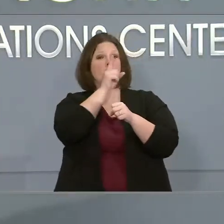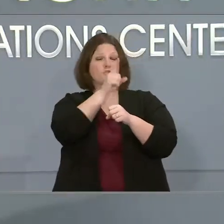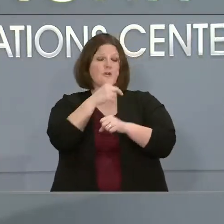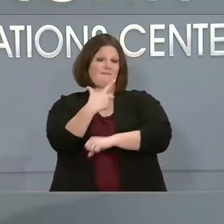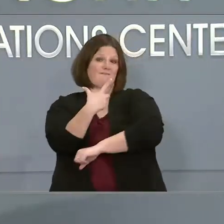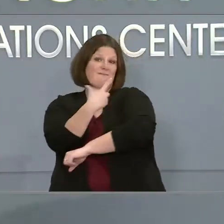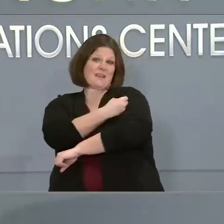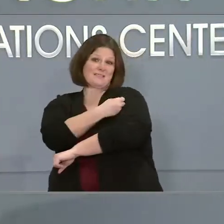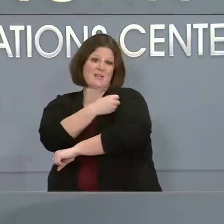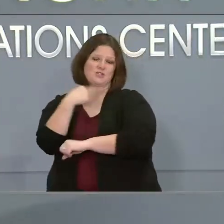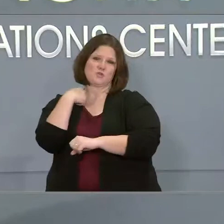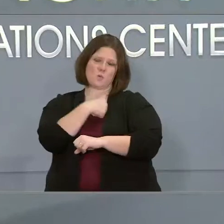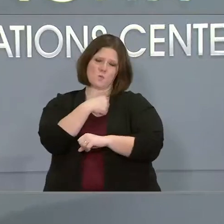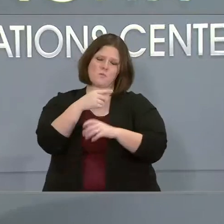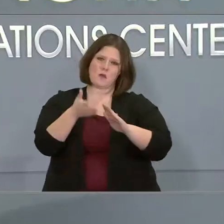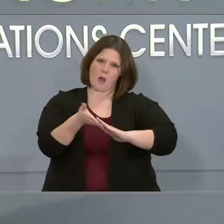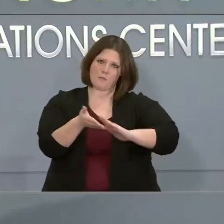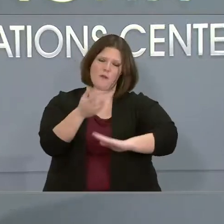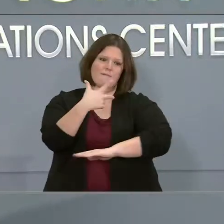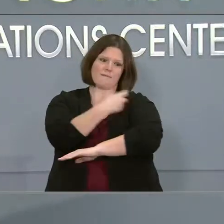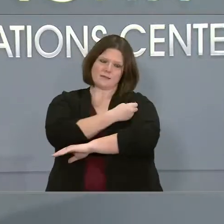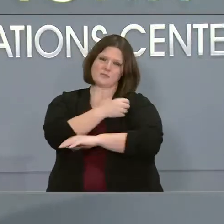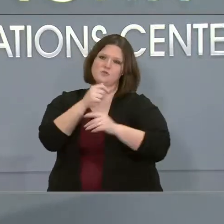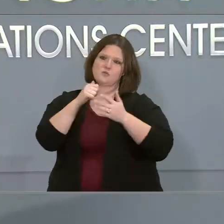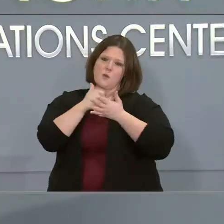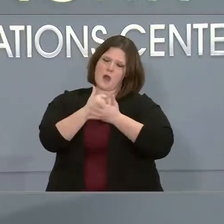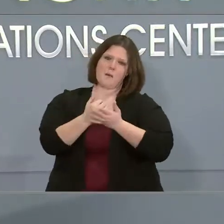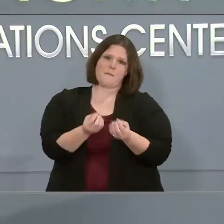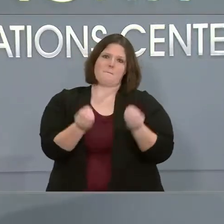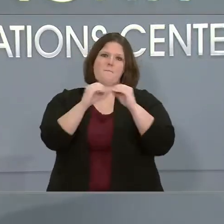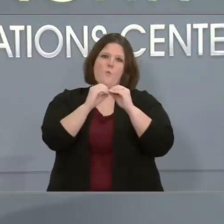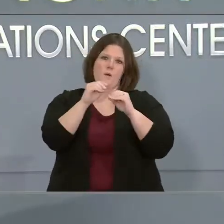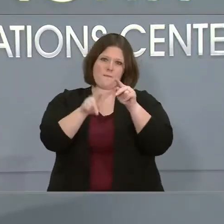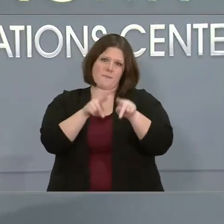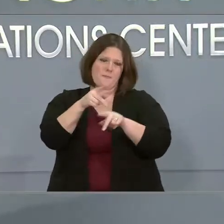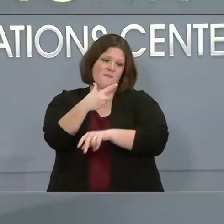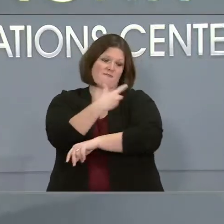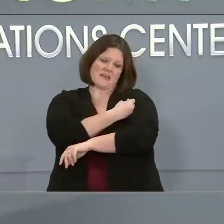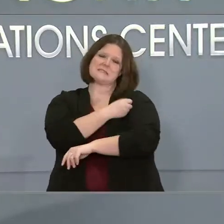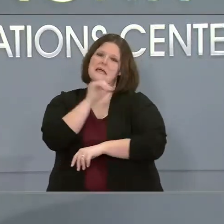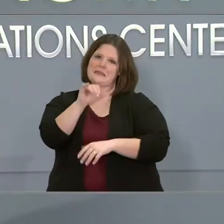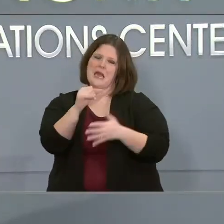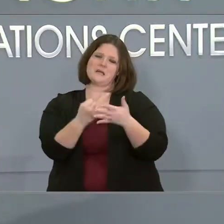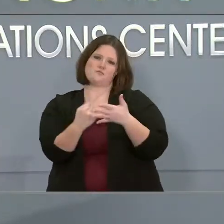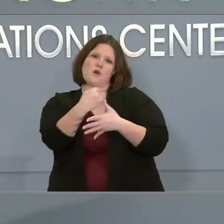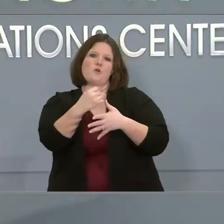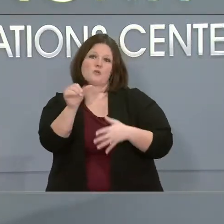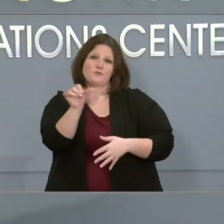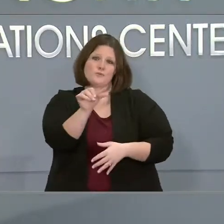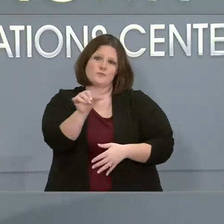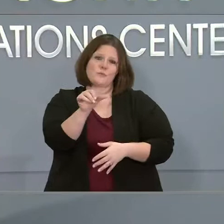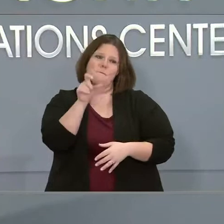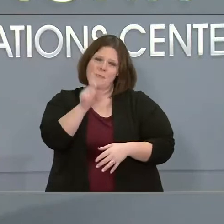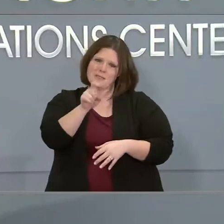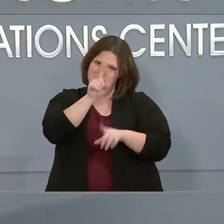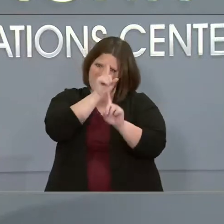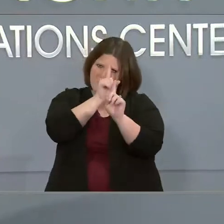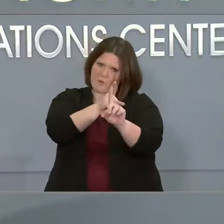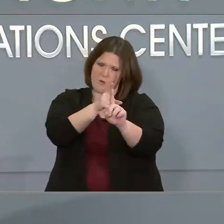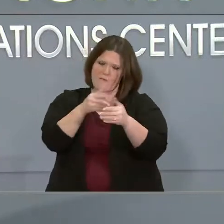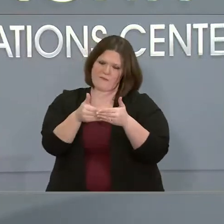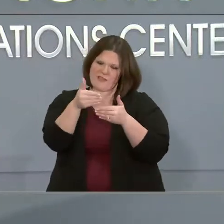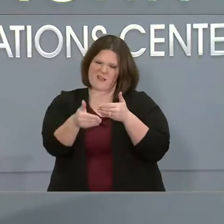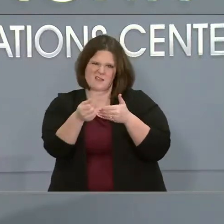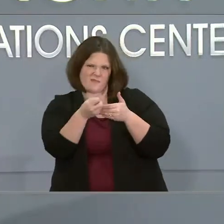people vaccinated, and getting on the other side of the pandemic has got to be the primary objective here during the next